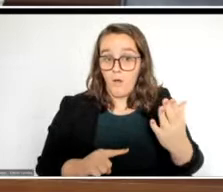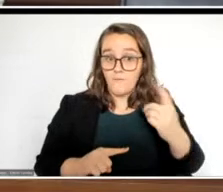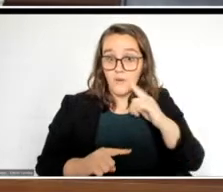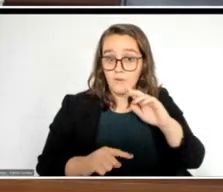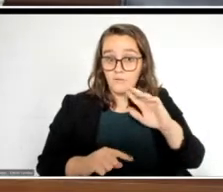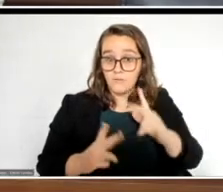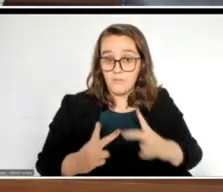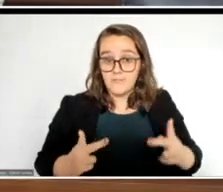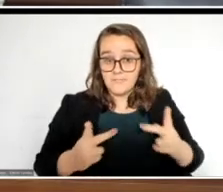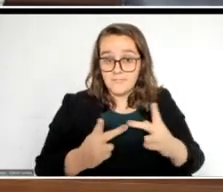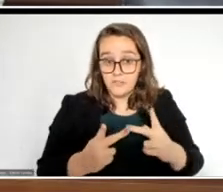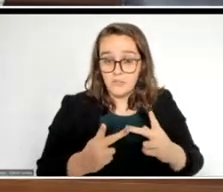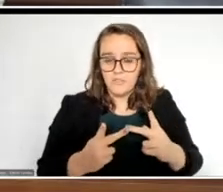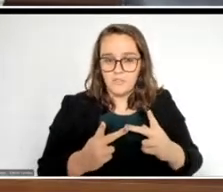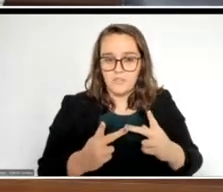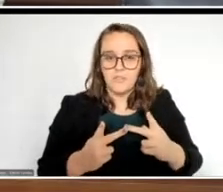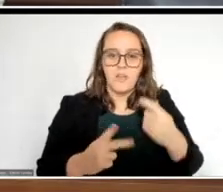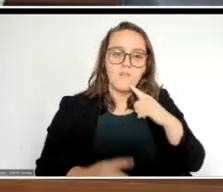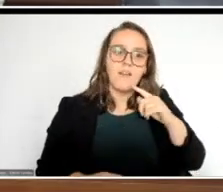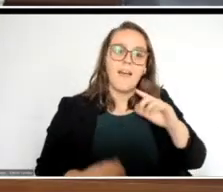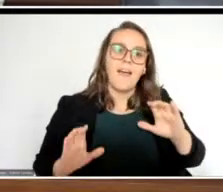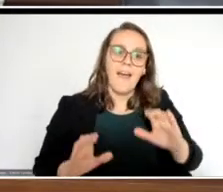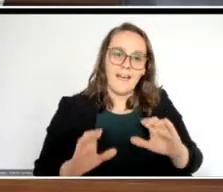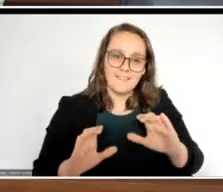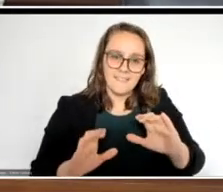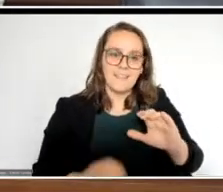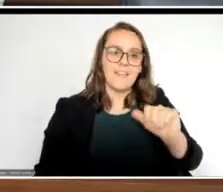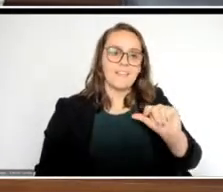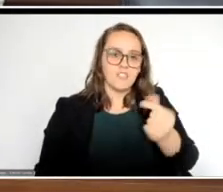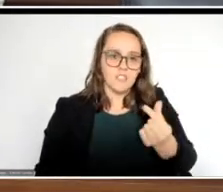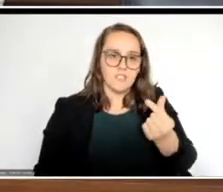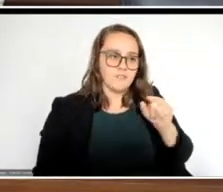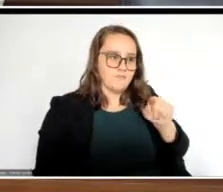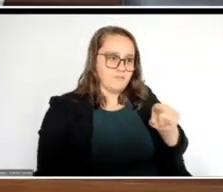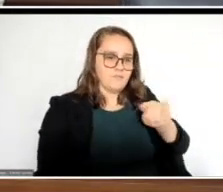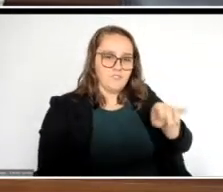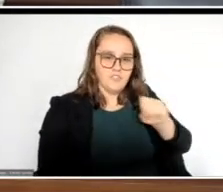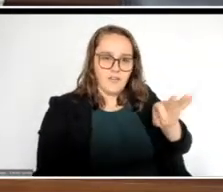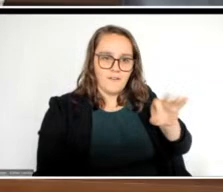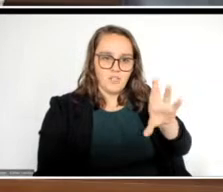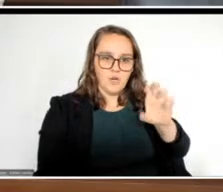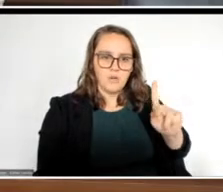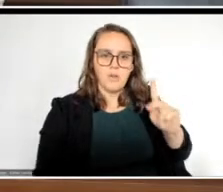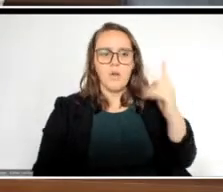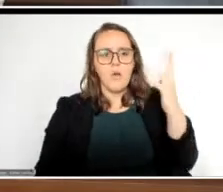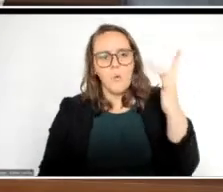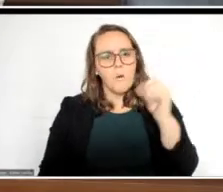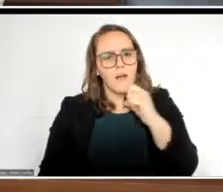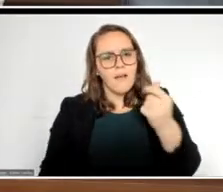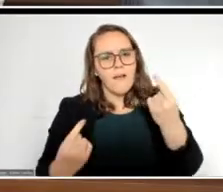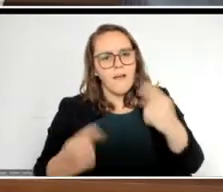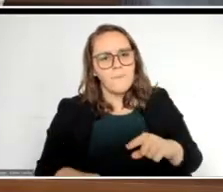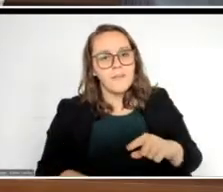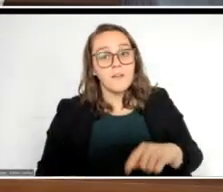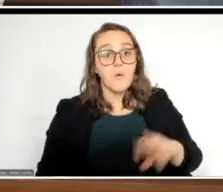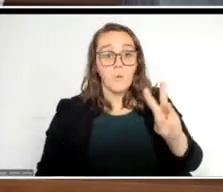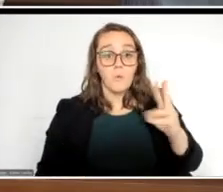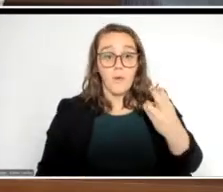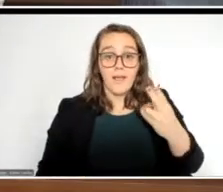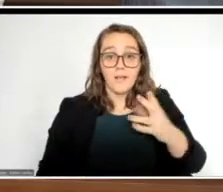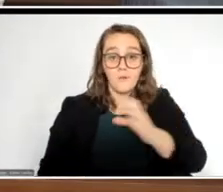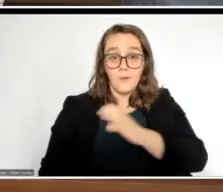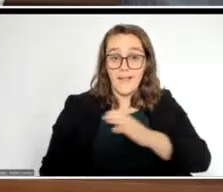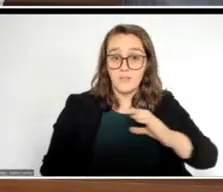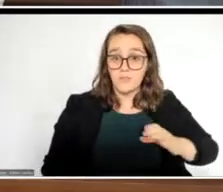had decided to accept it. The only reason this ultimately did not happen is that the White House counsel and a number of